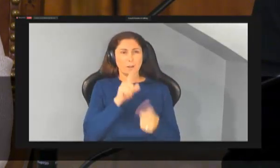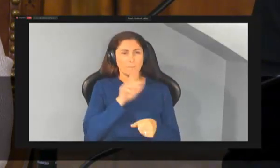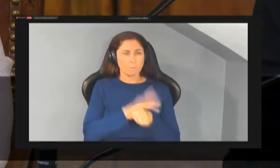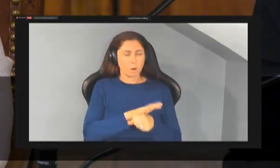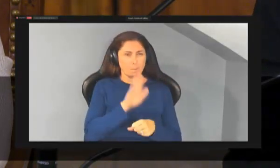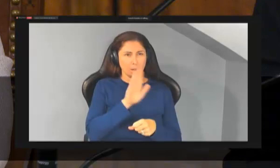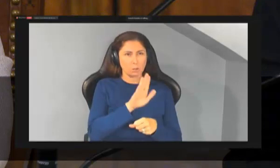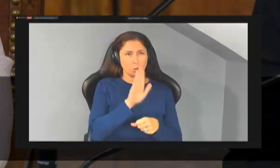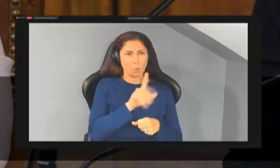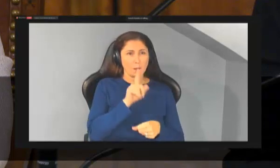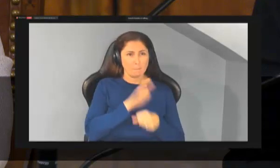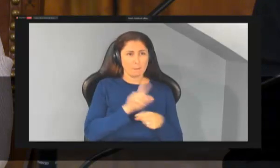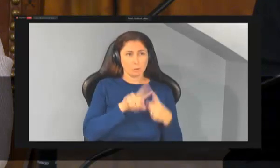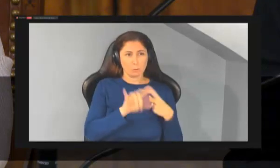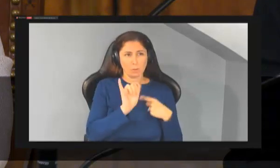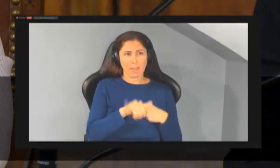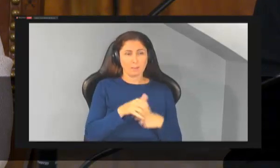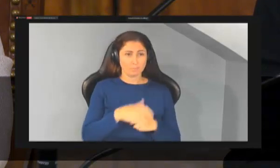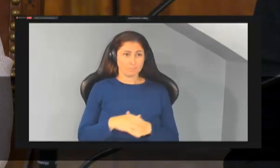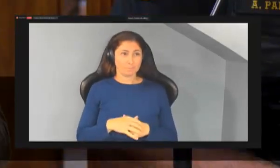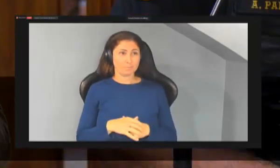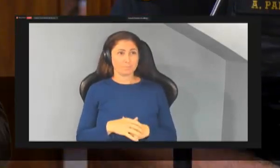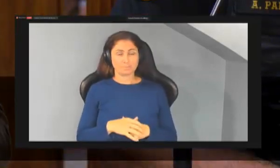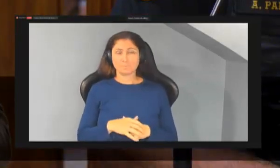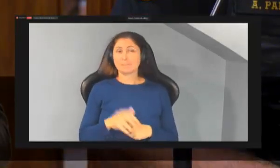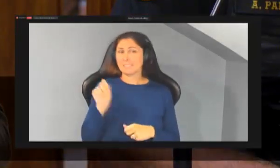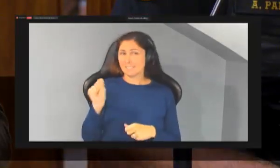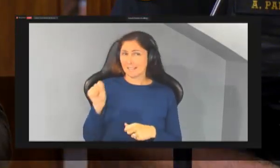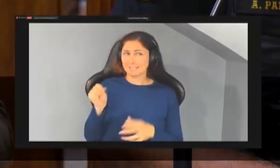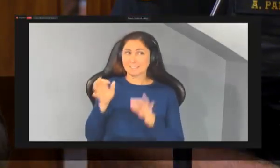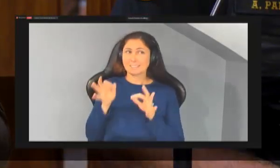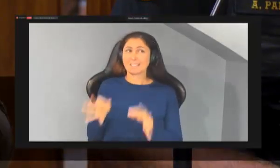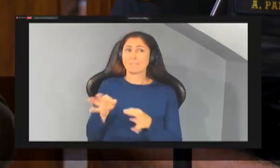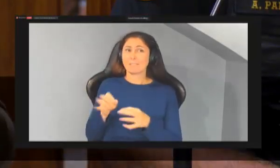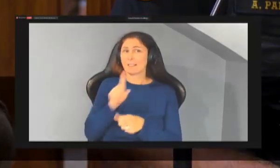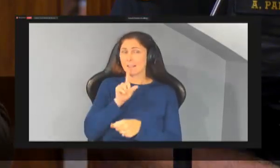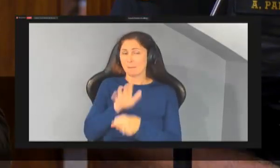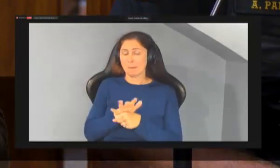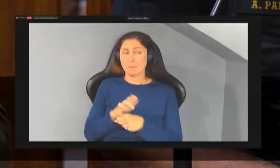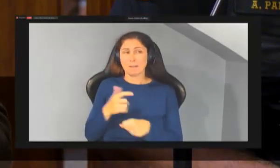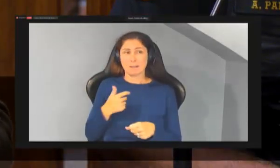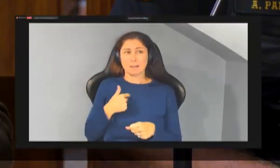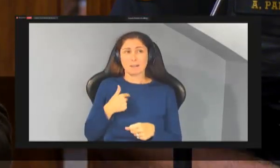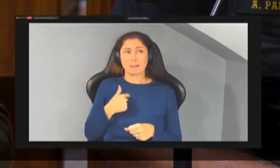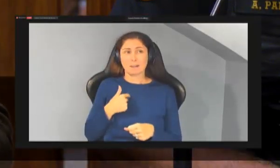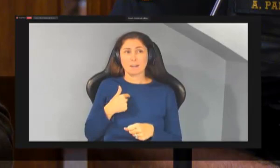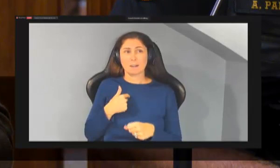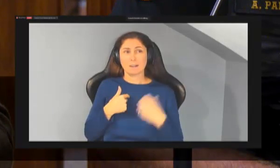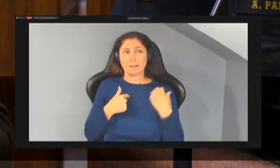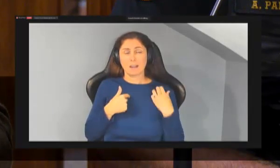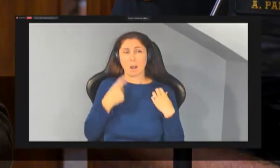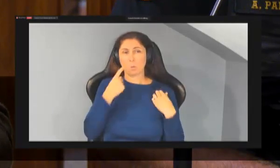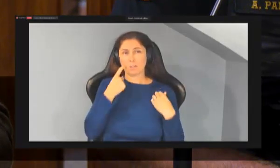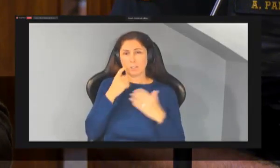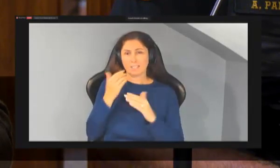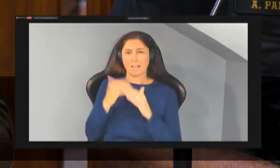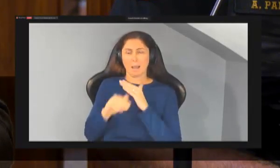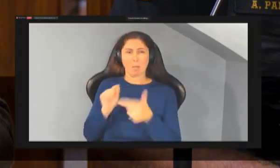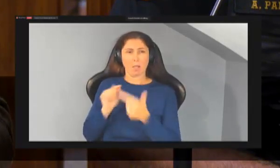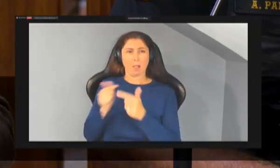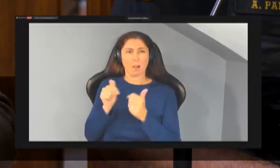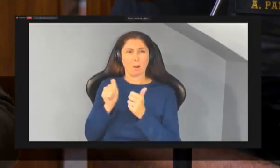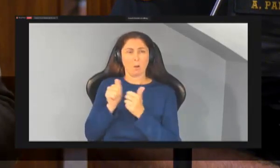Yes, it's definitely a commitment. I actually just in an email chain with Director